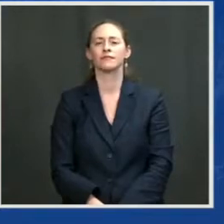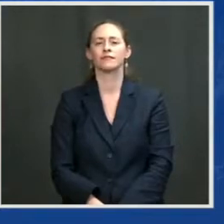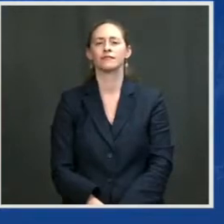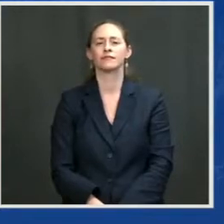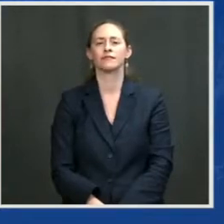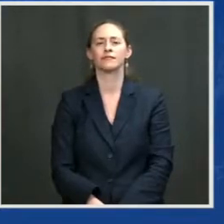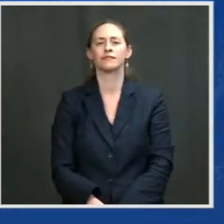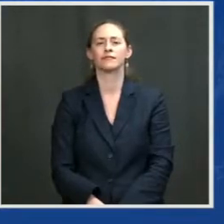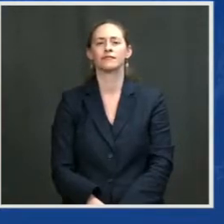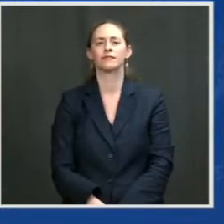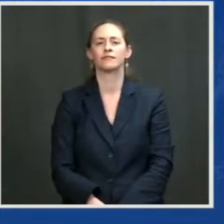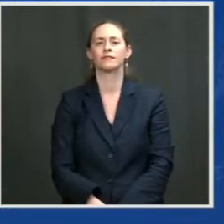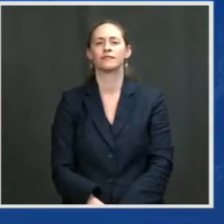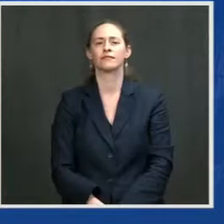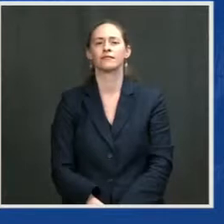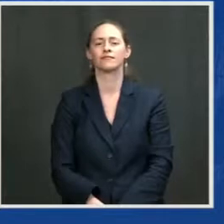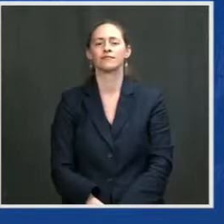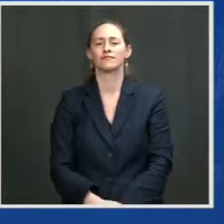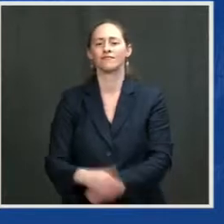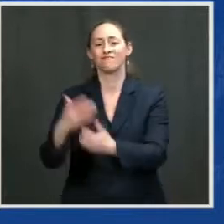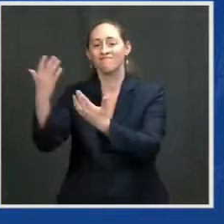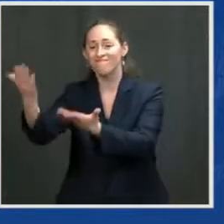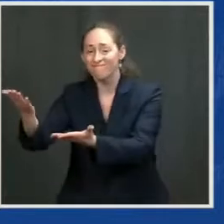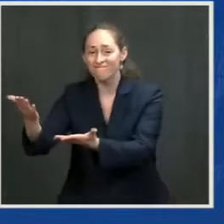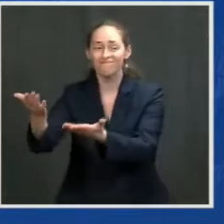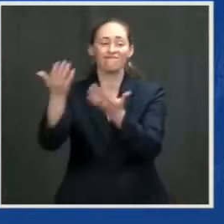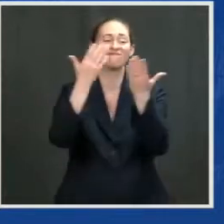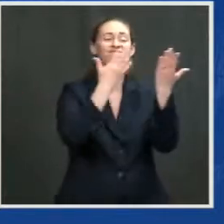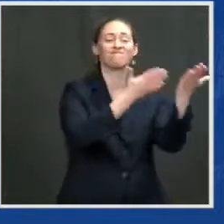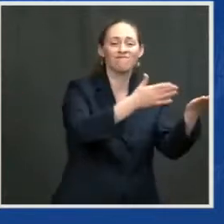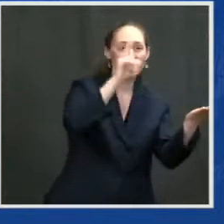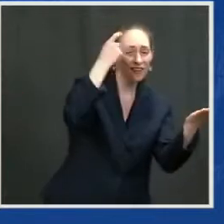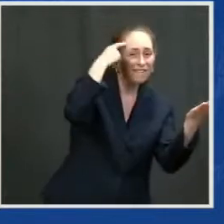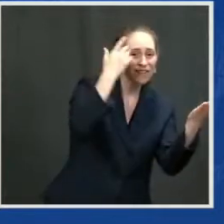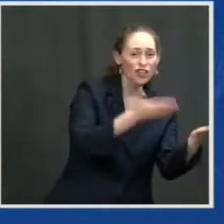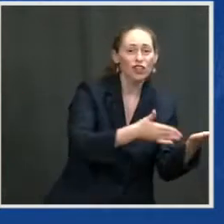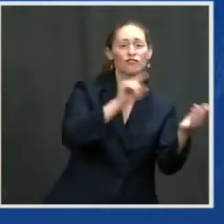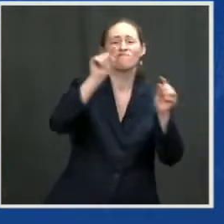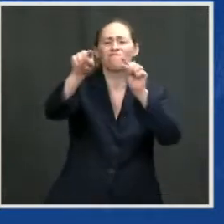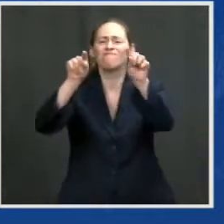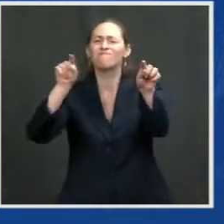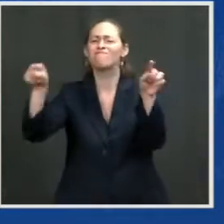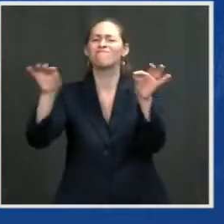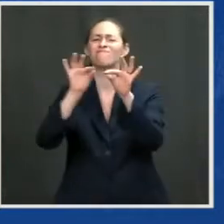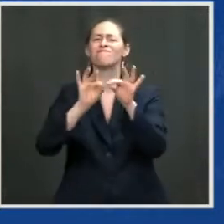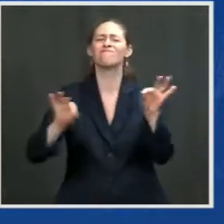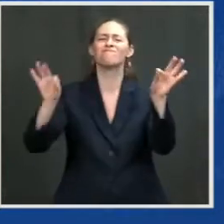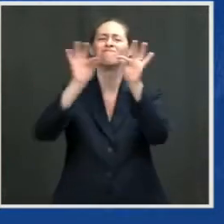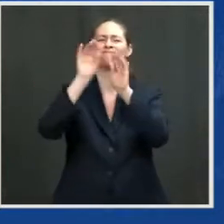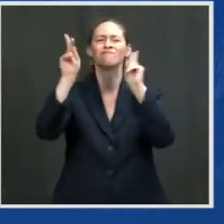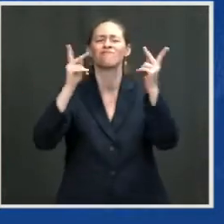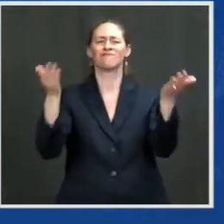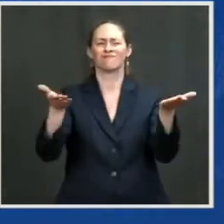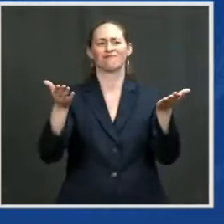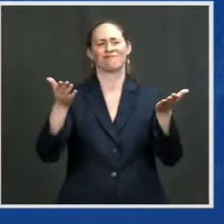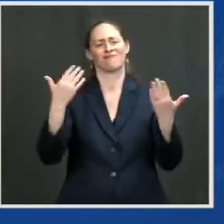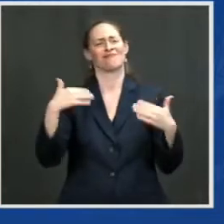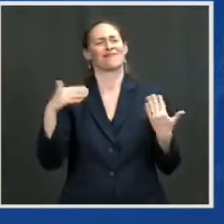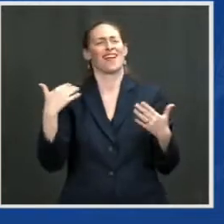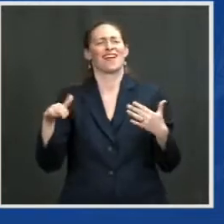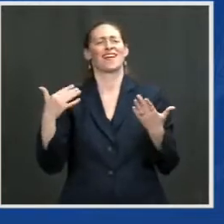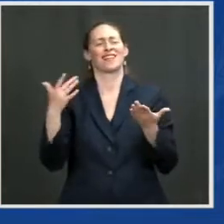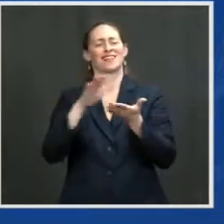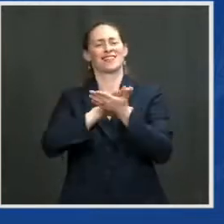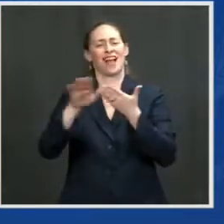Mr. Mayor, Governor, thank you. It's good to be back in Lake Charles. I've been